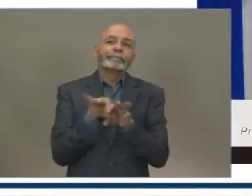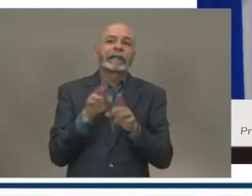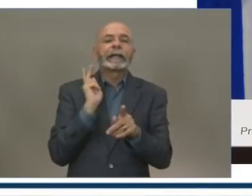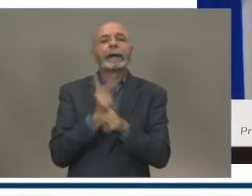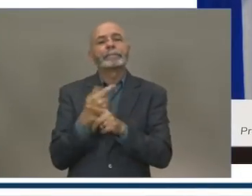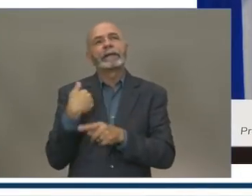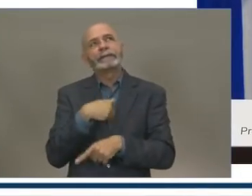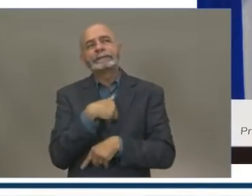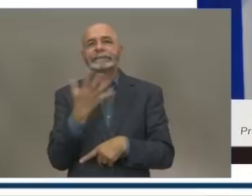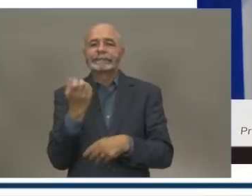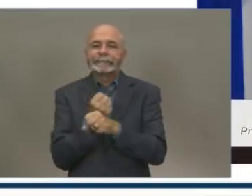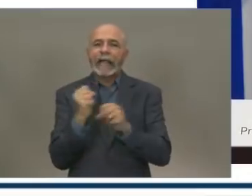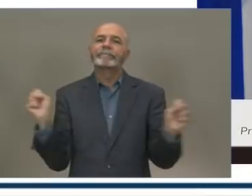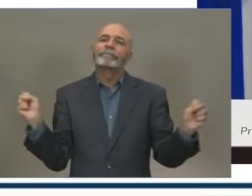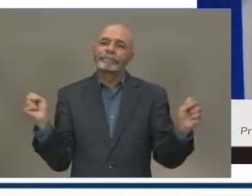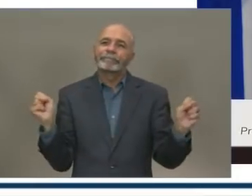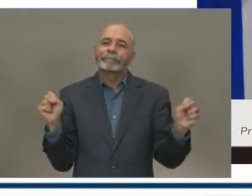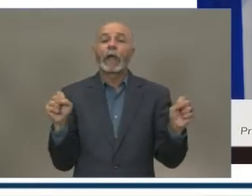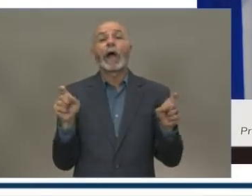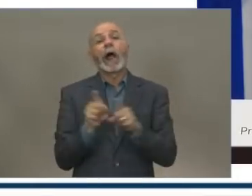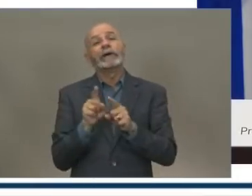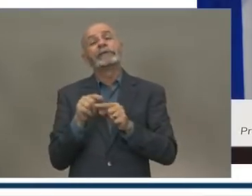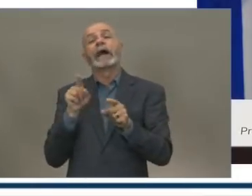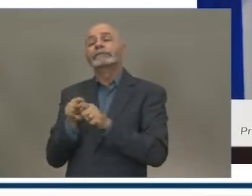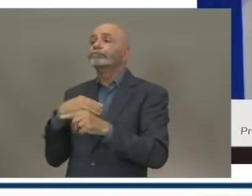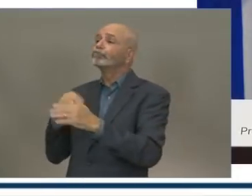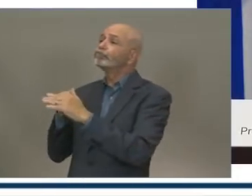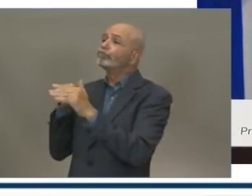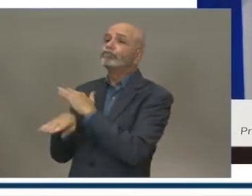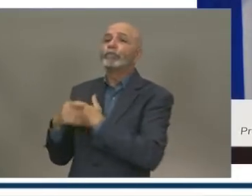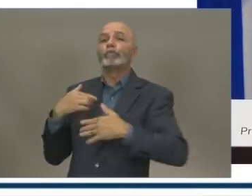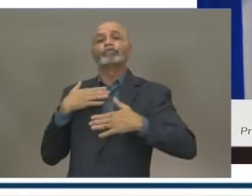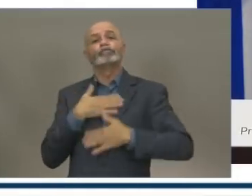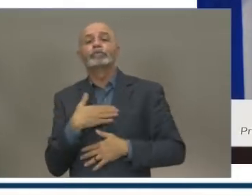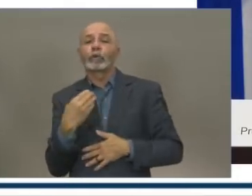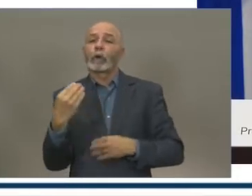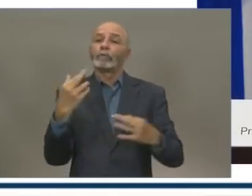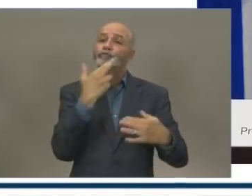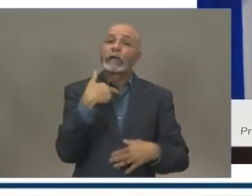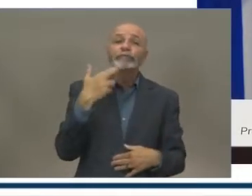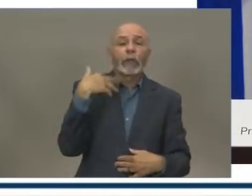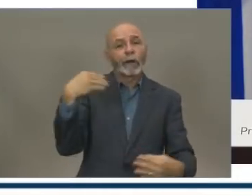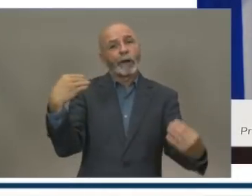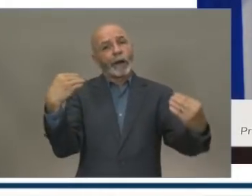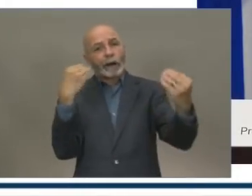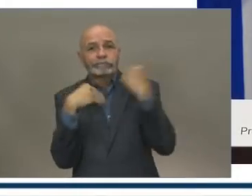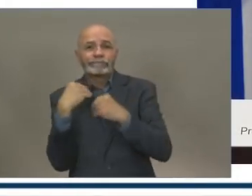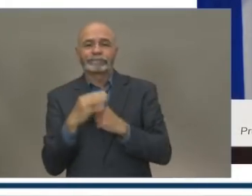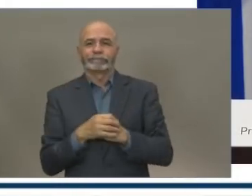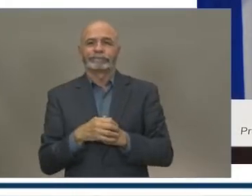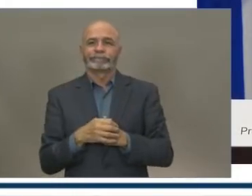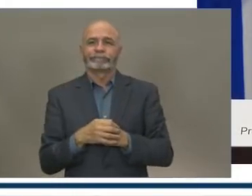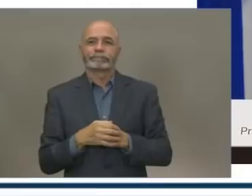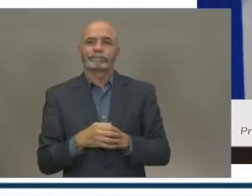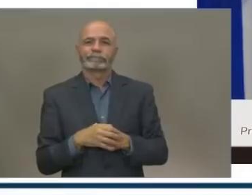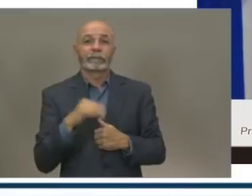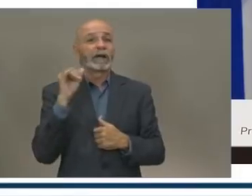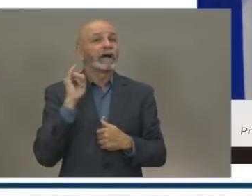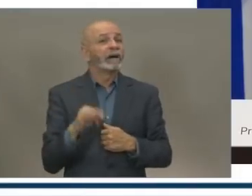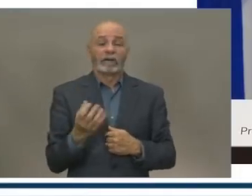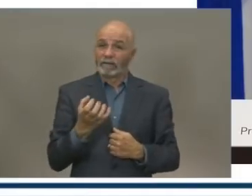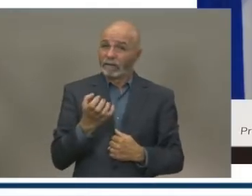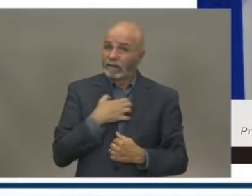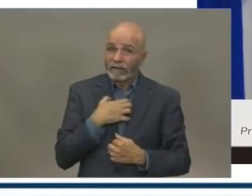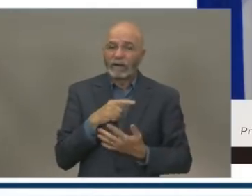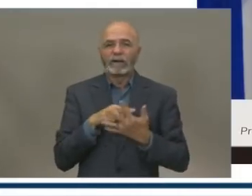can enjoy some of the freedoms that we're experiencing here. So what I would say to them is bear with